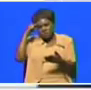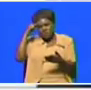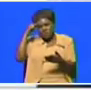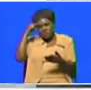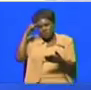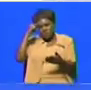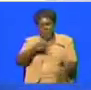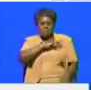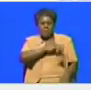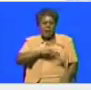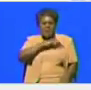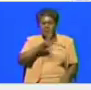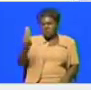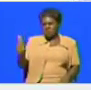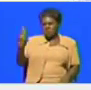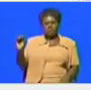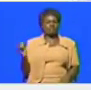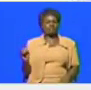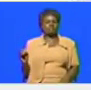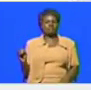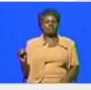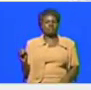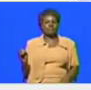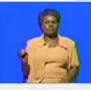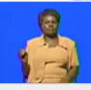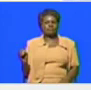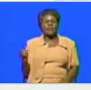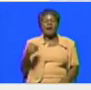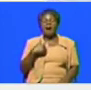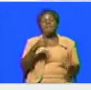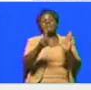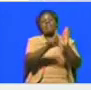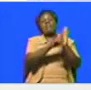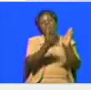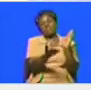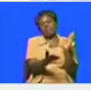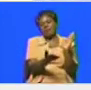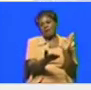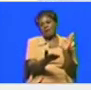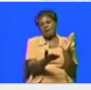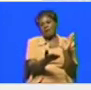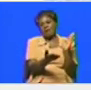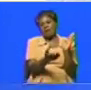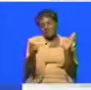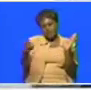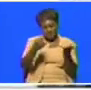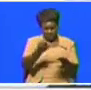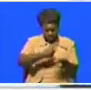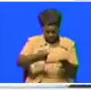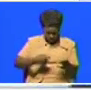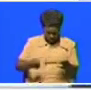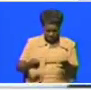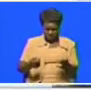sympathy and mercy or pleasure of Uhuru Kenyatta. There's a law which he himself assented to,